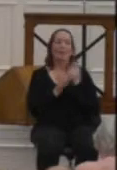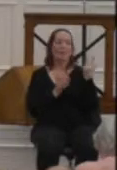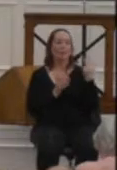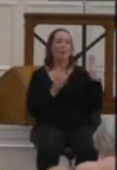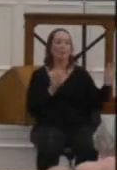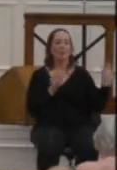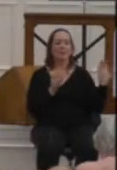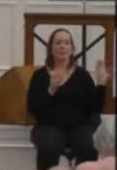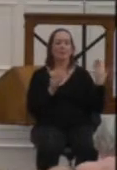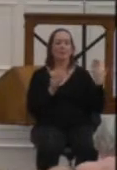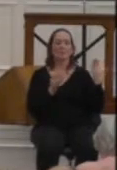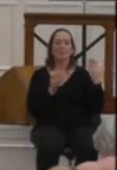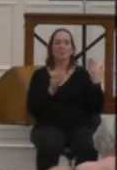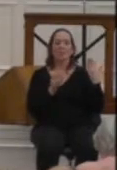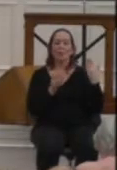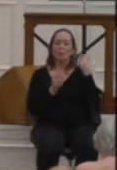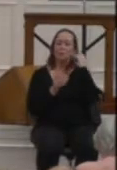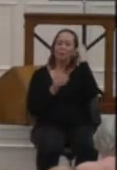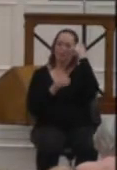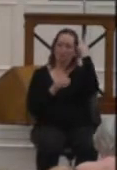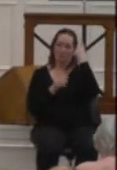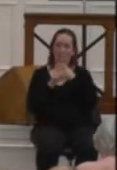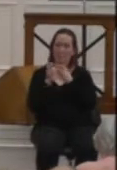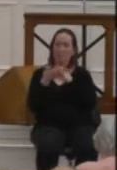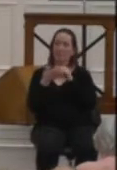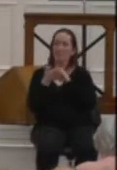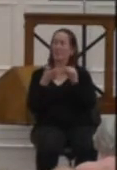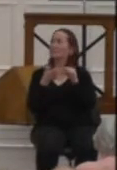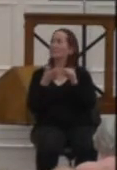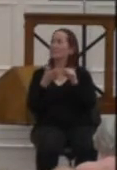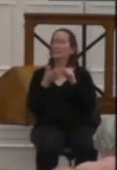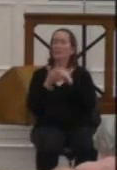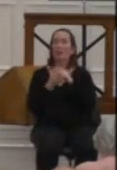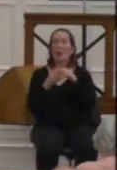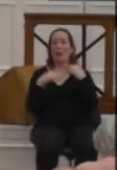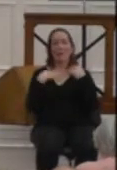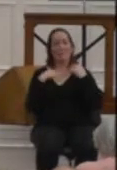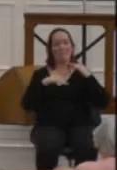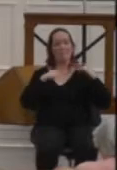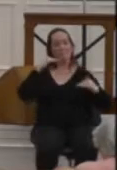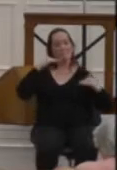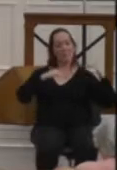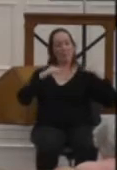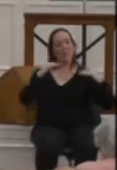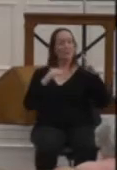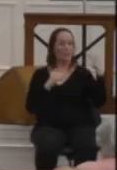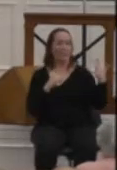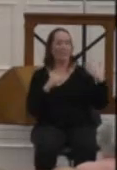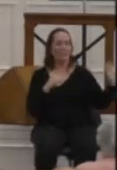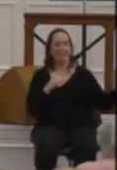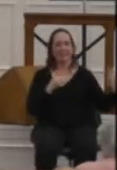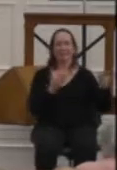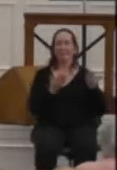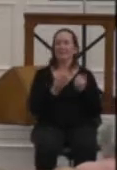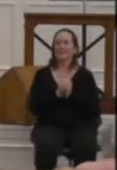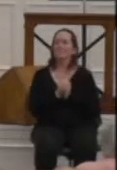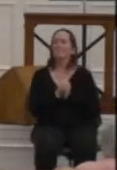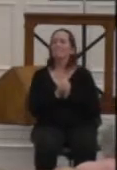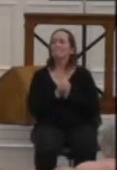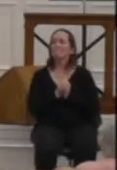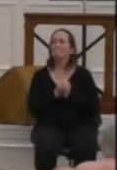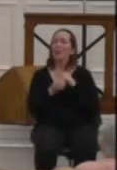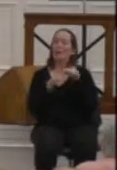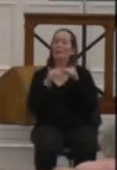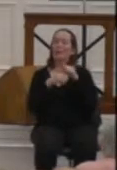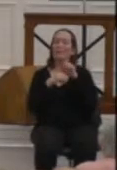to out of this passage. We got to have balance, don't we? So we'll have three things here of being born